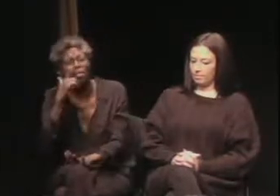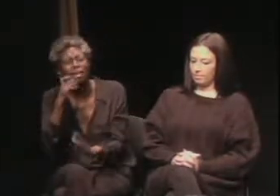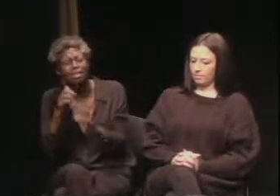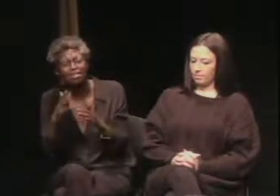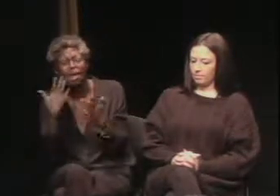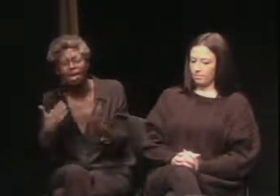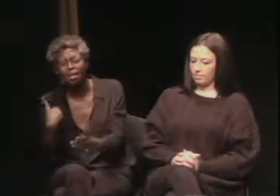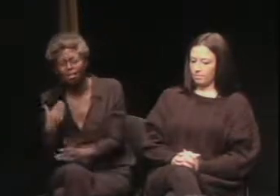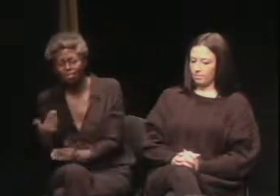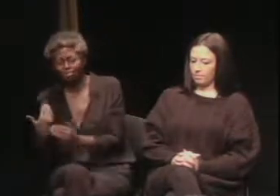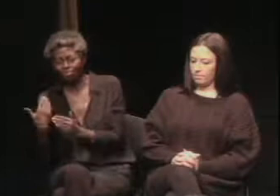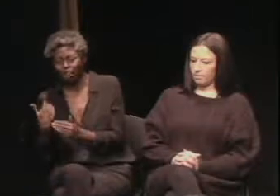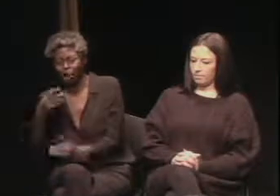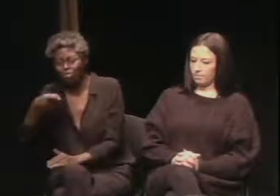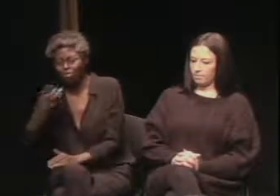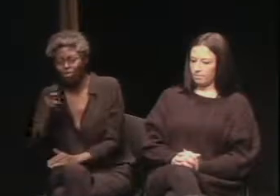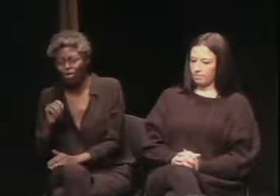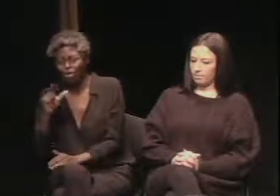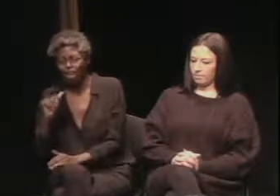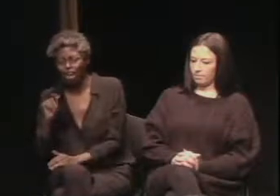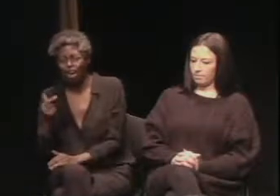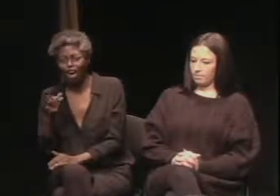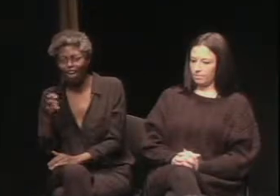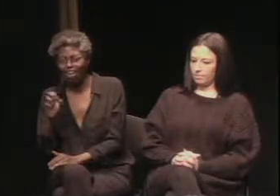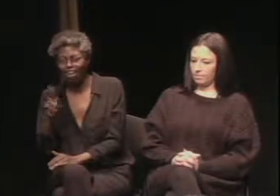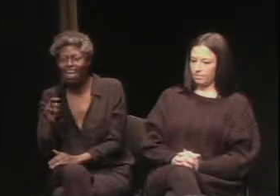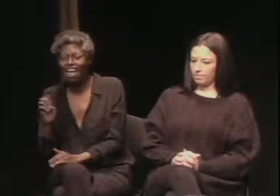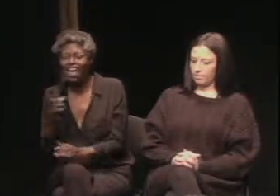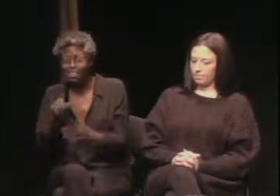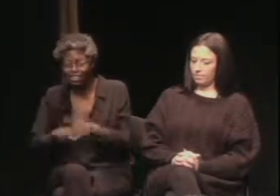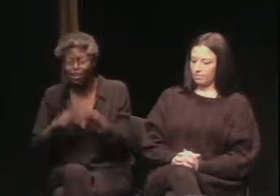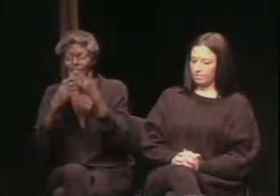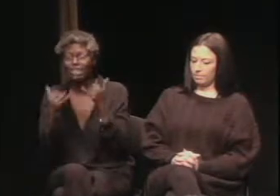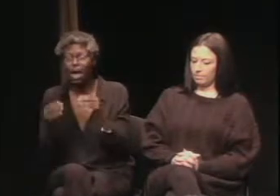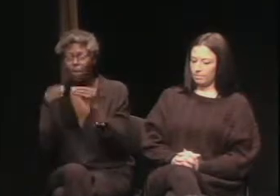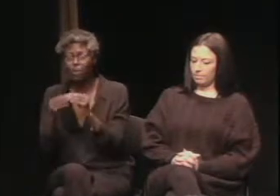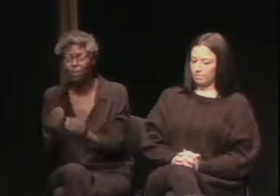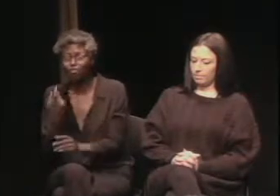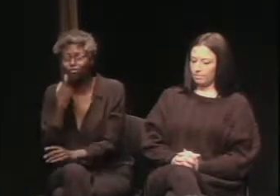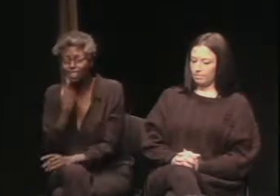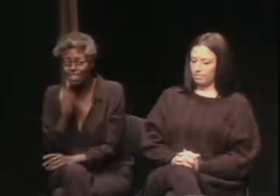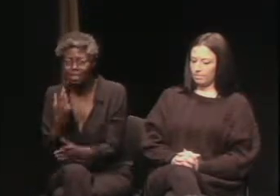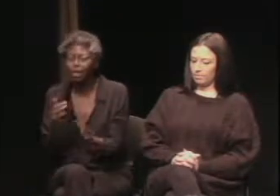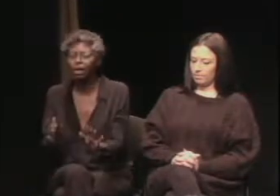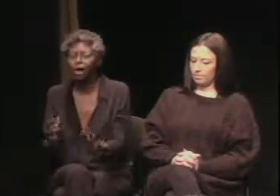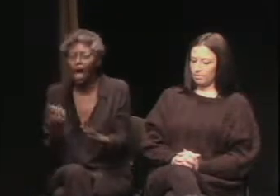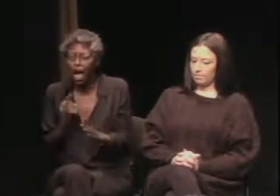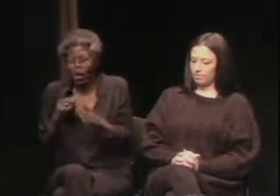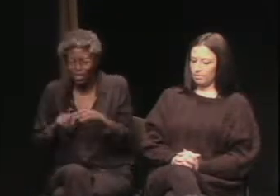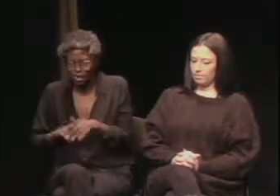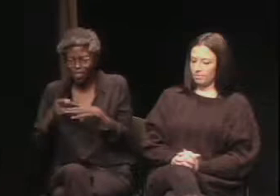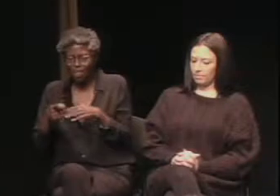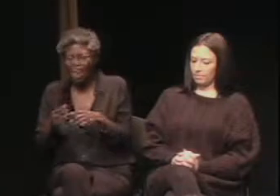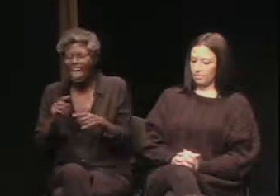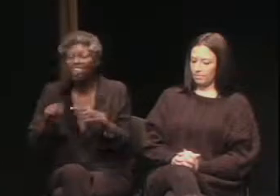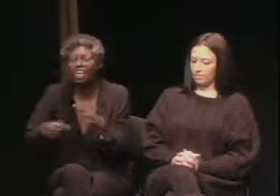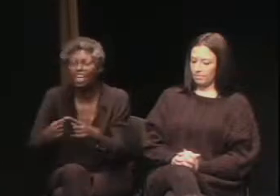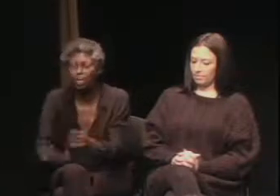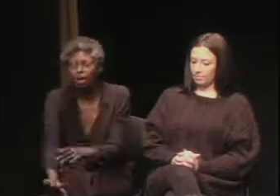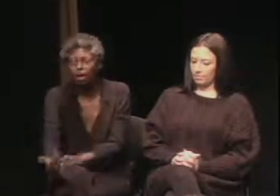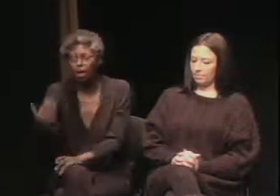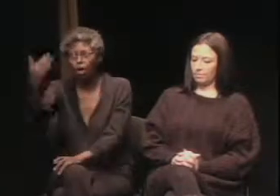and it starts yeah. in the now, yeah, right? Yeah. Like it starts more recently. And I was wondering, I was like, why are we starting here? And then you went all the way